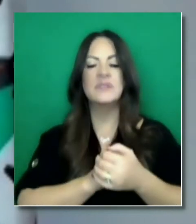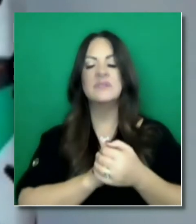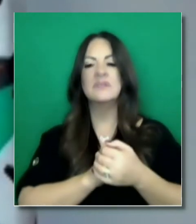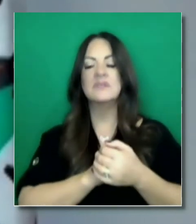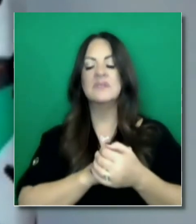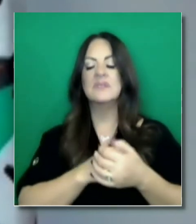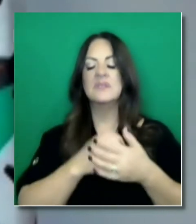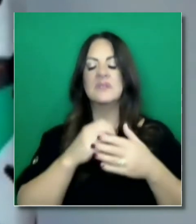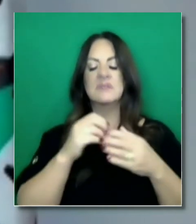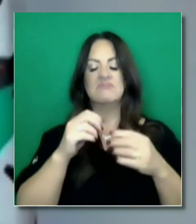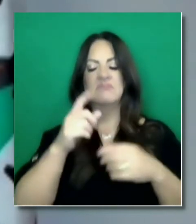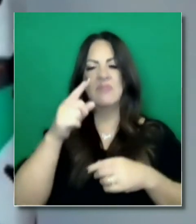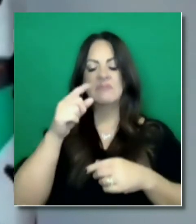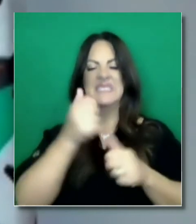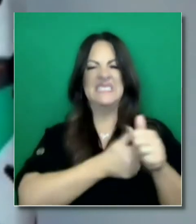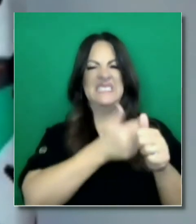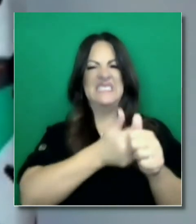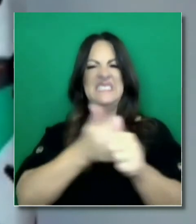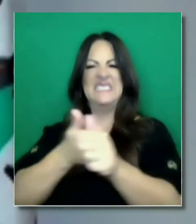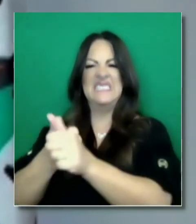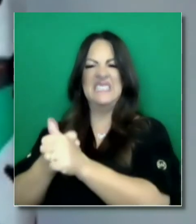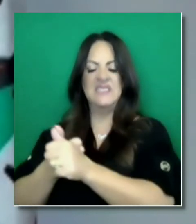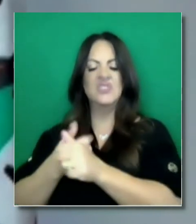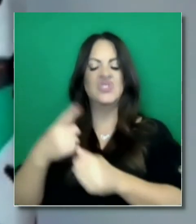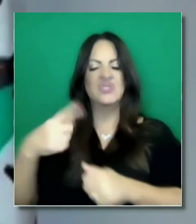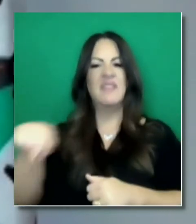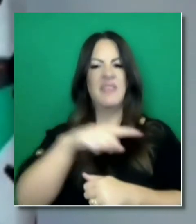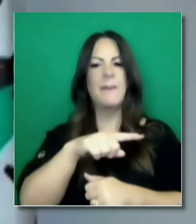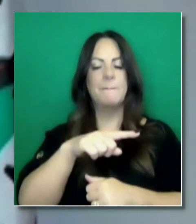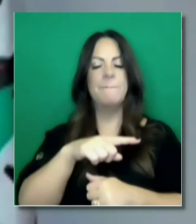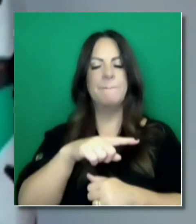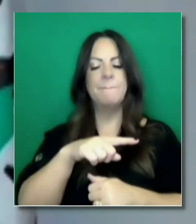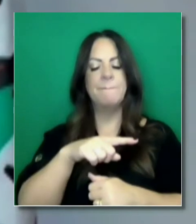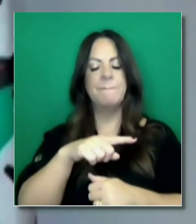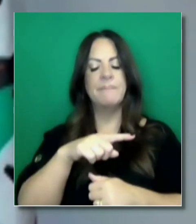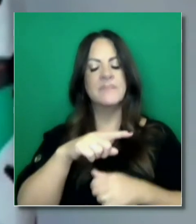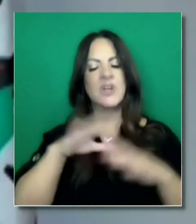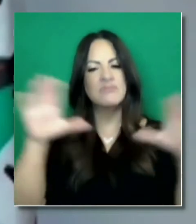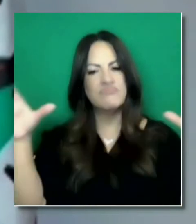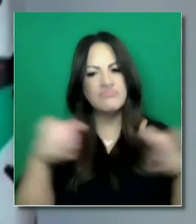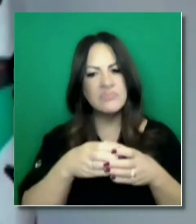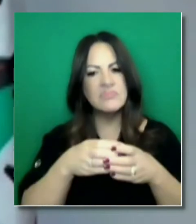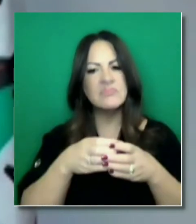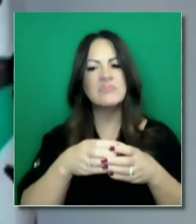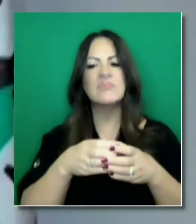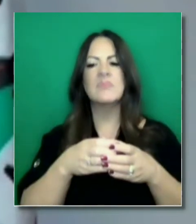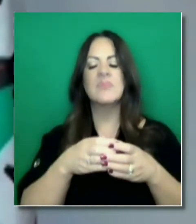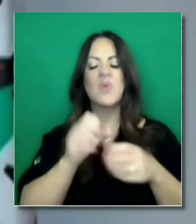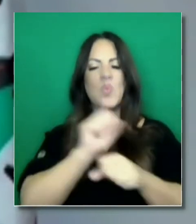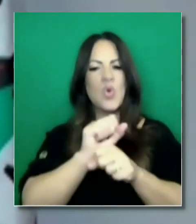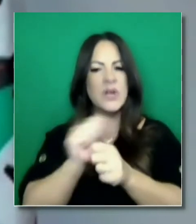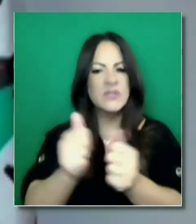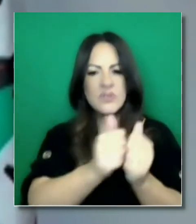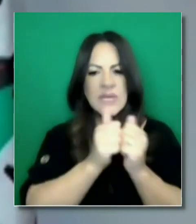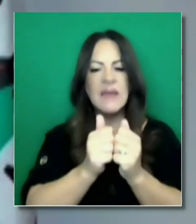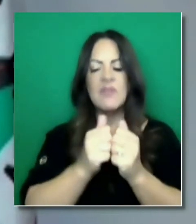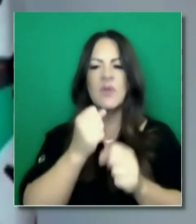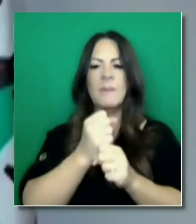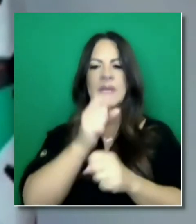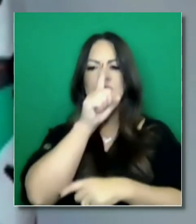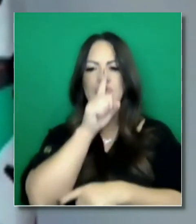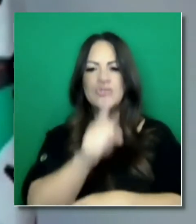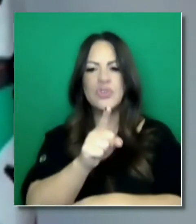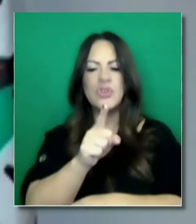Association, a number of these typical partners that you've seen us mention, really coming together now to make sure we put California's best